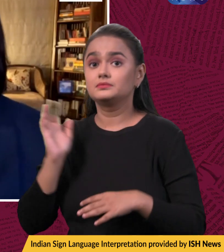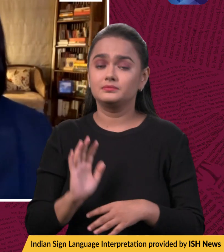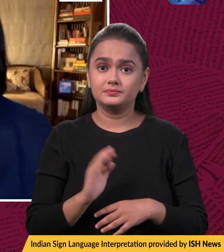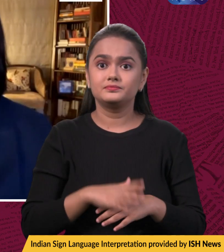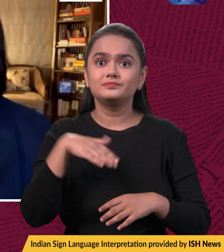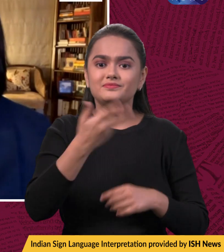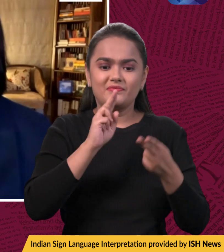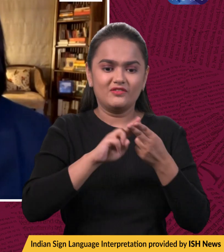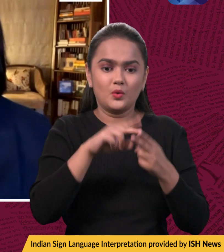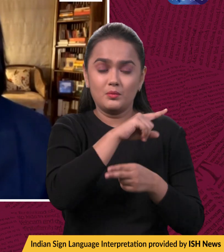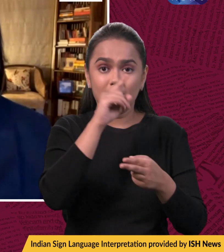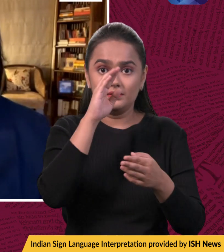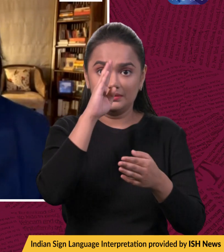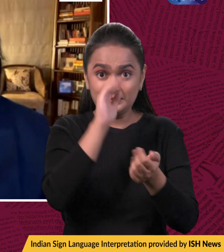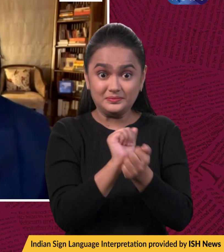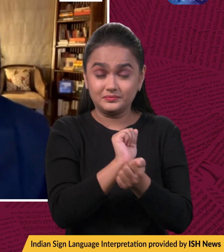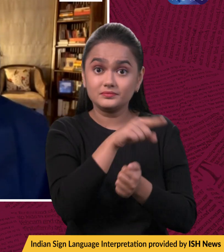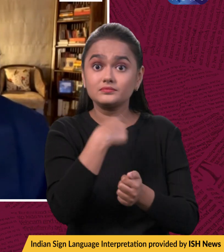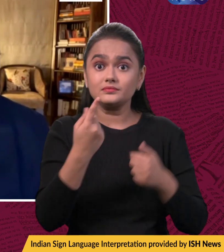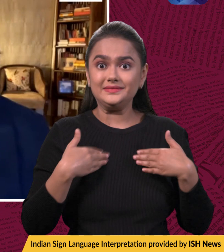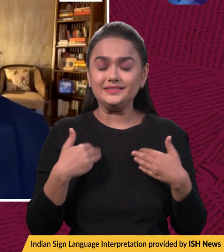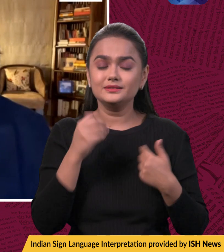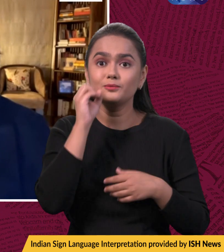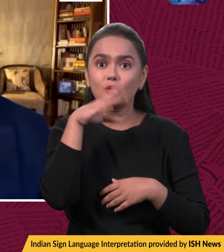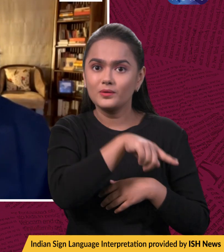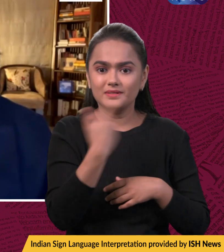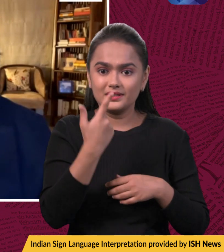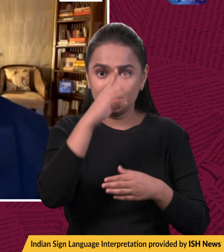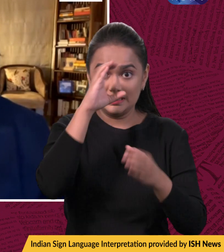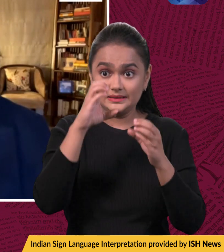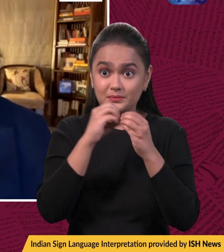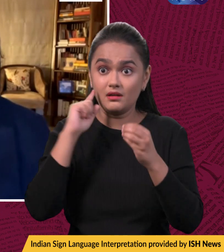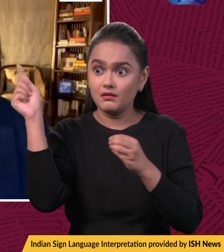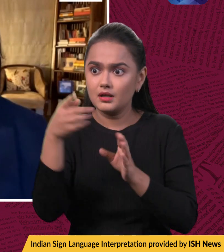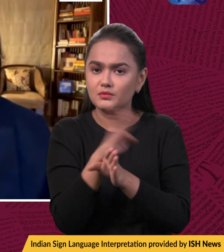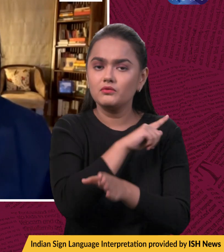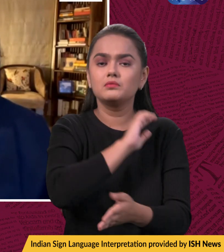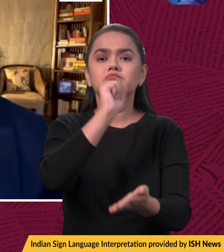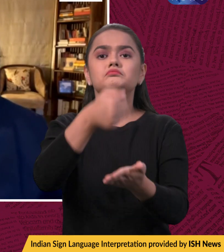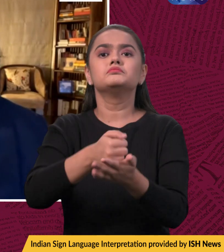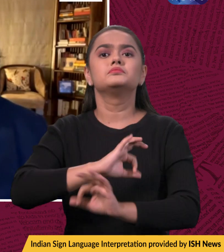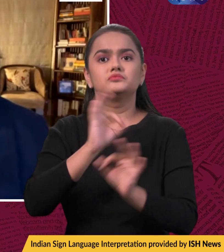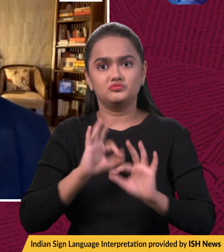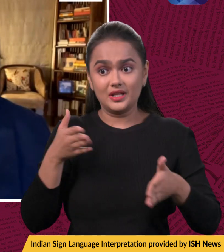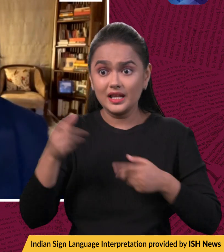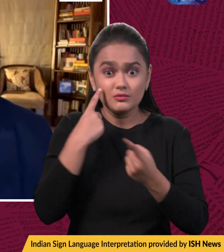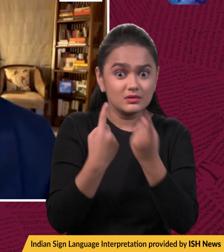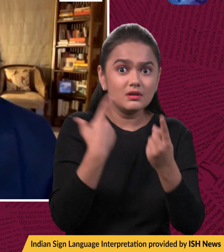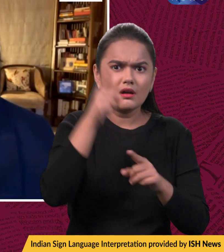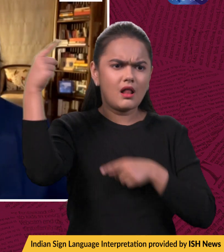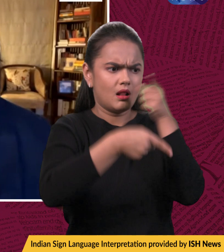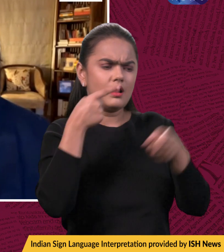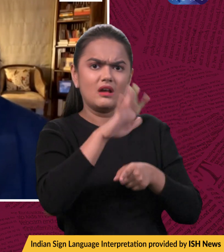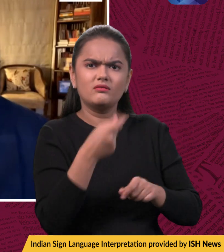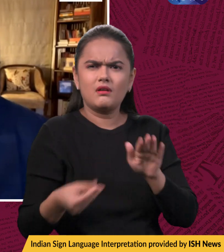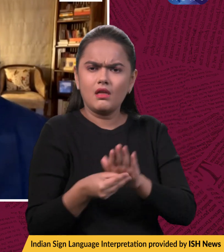Former Mumbai Police Commissioner Param Bir Singh on Thursday morning appeared before the crime branch of the Mumbai Police, which is currently investigating an